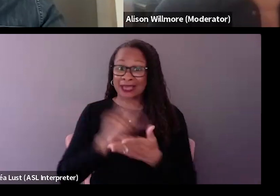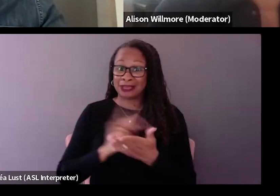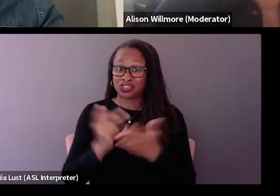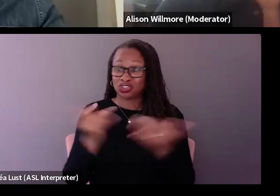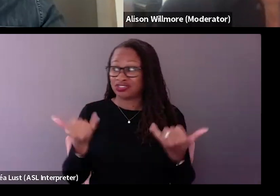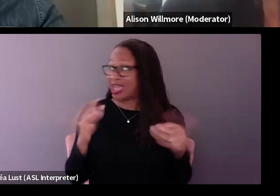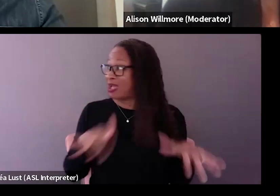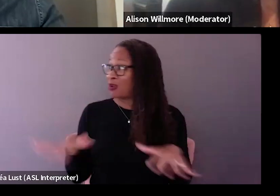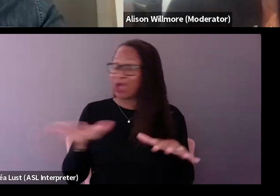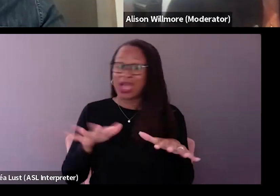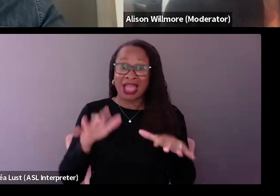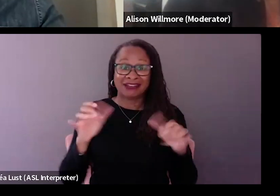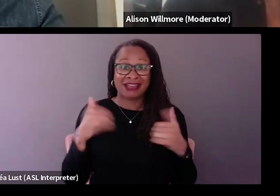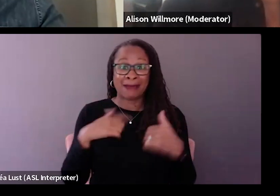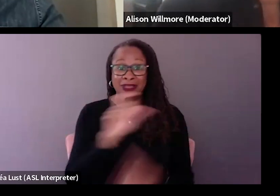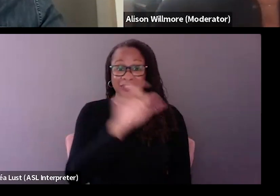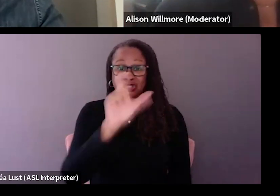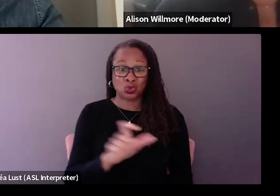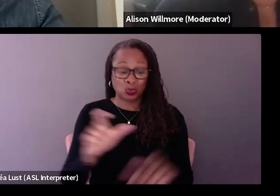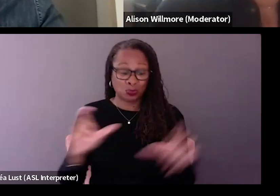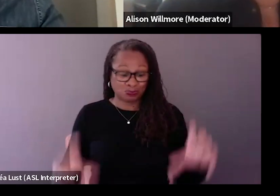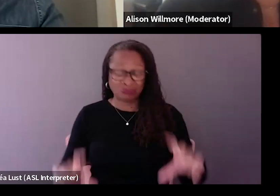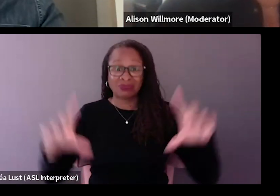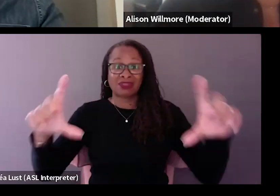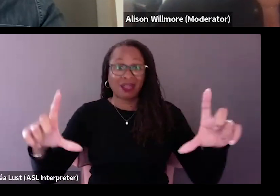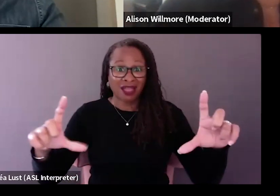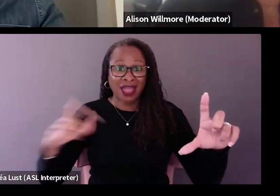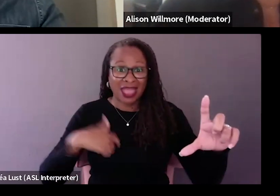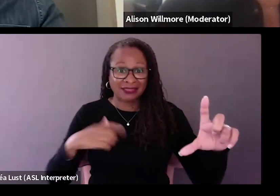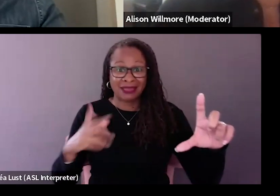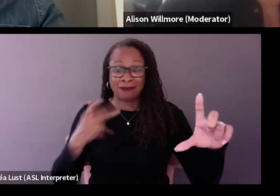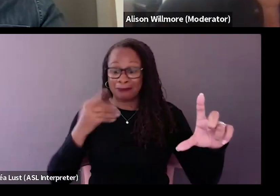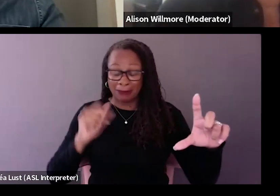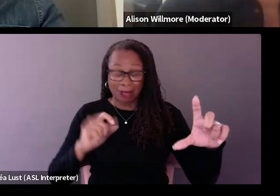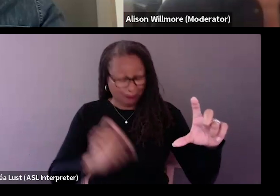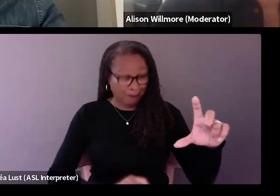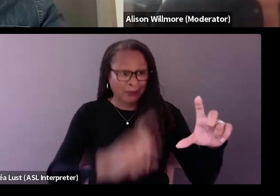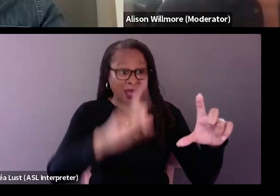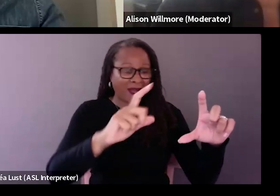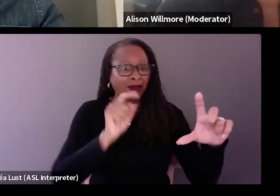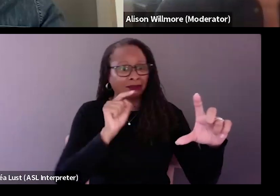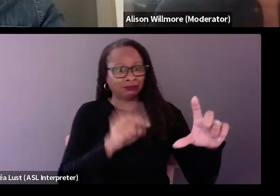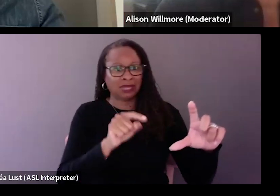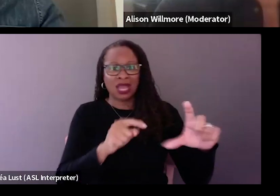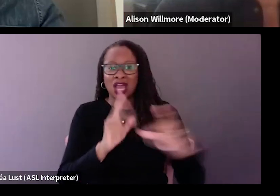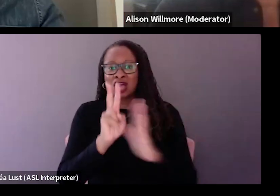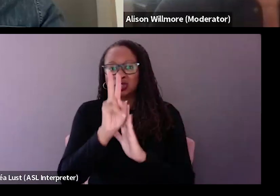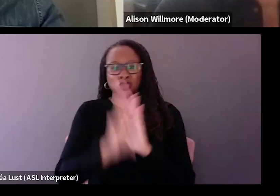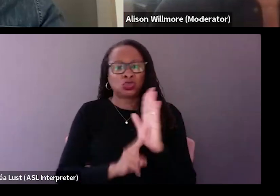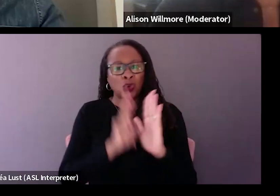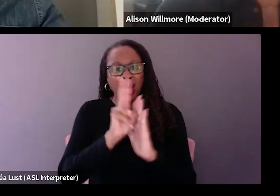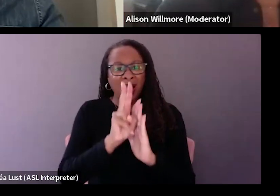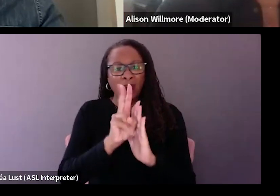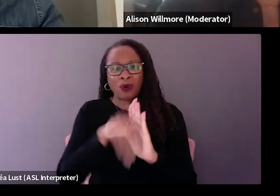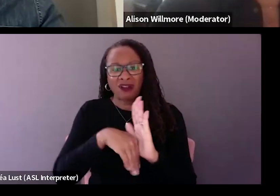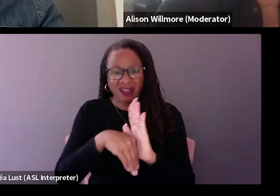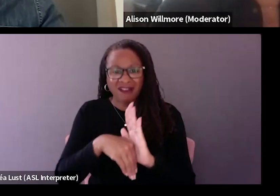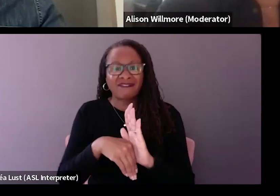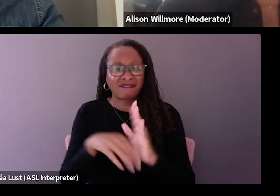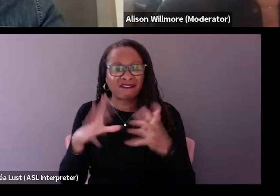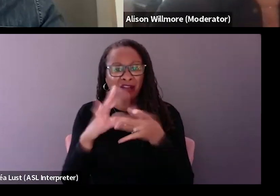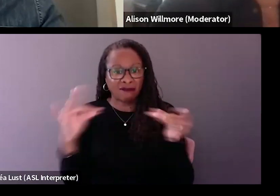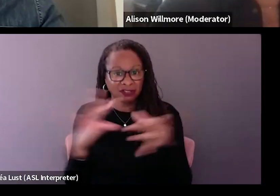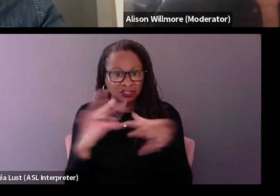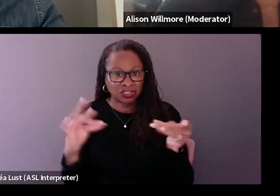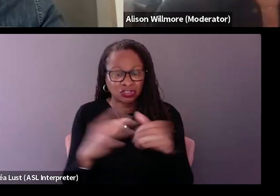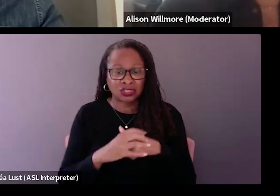her, what we call her roadhouse in Canada. And it was a 2.5 hour conversation that just